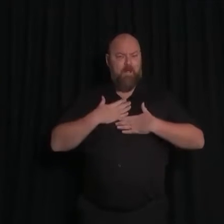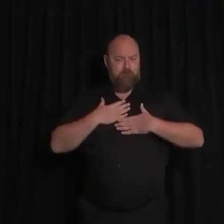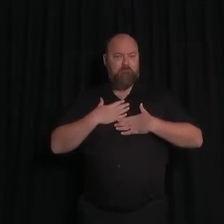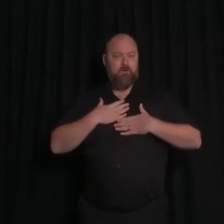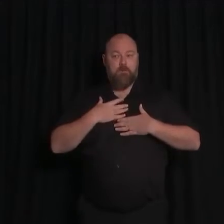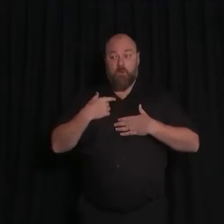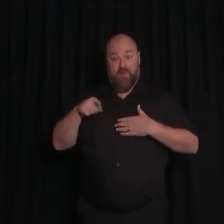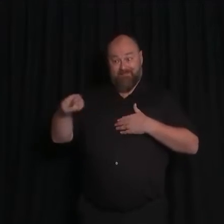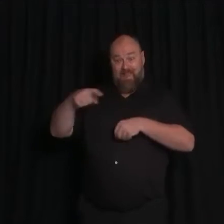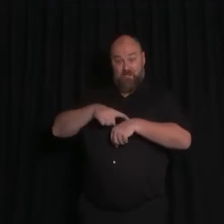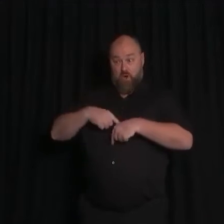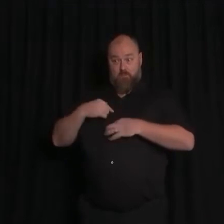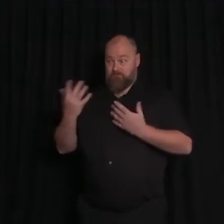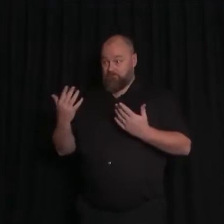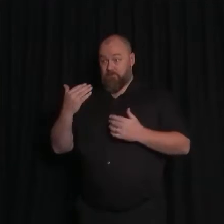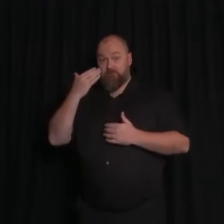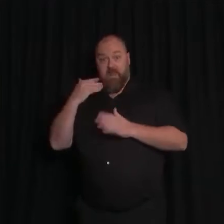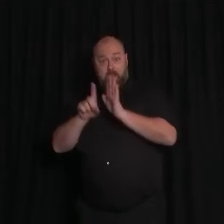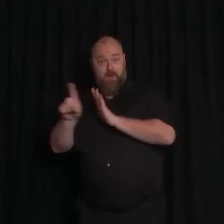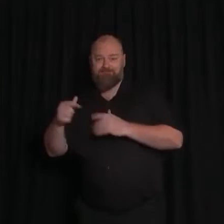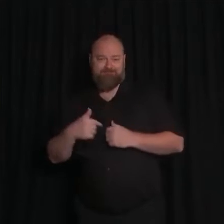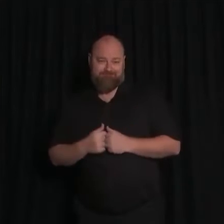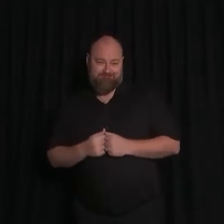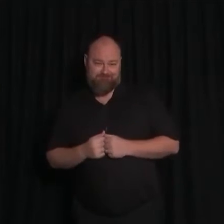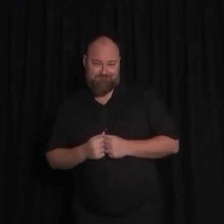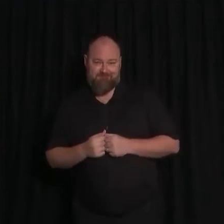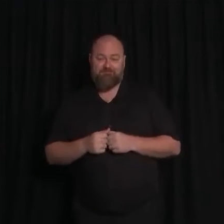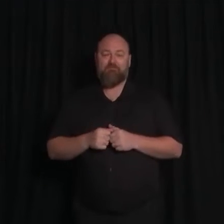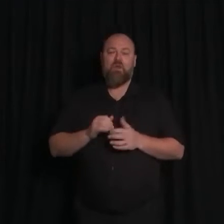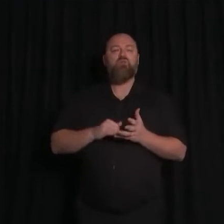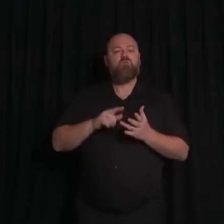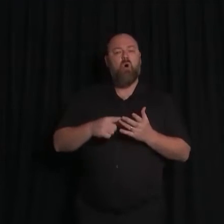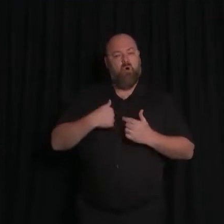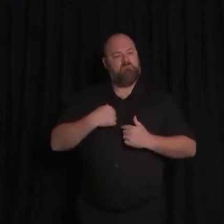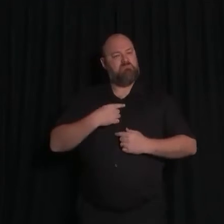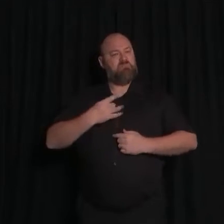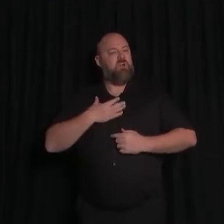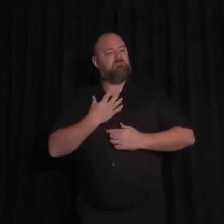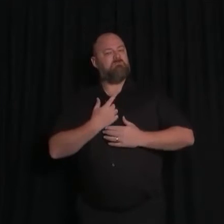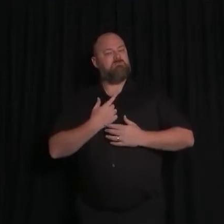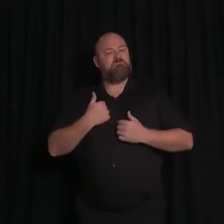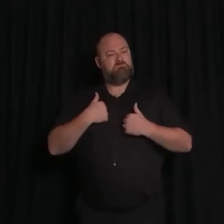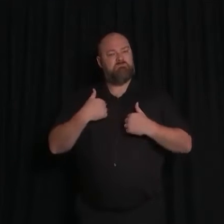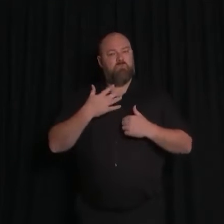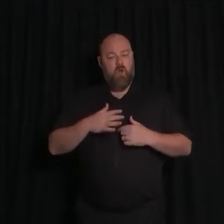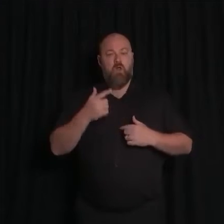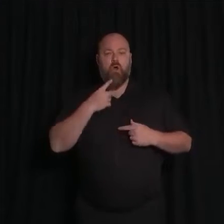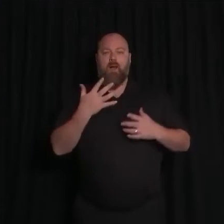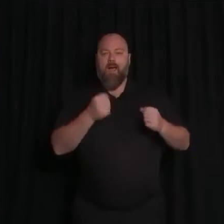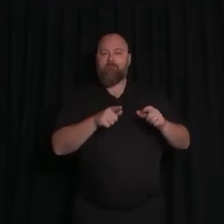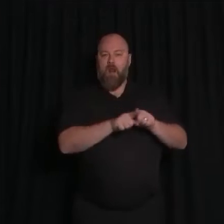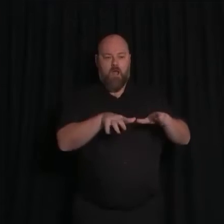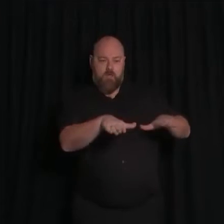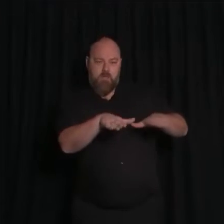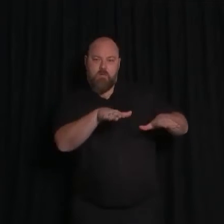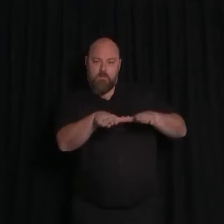female-identified producers that I knew of. So using this machine was